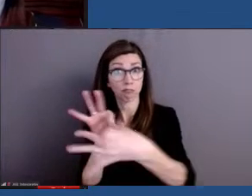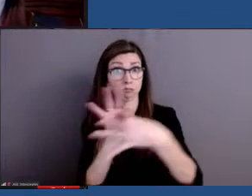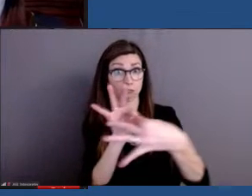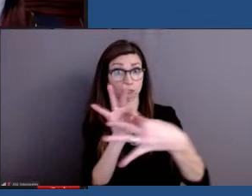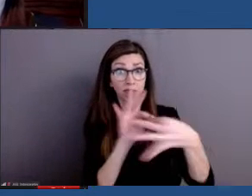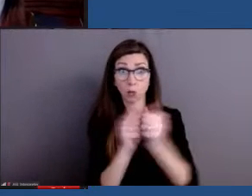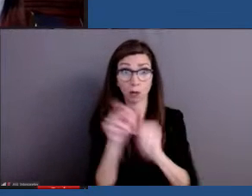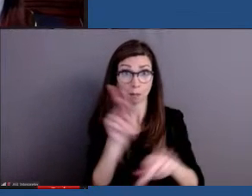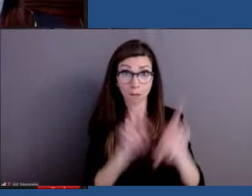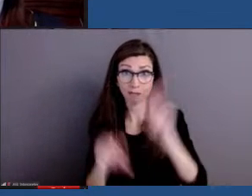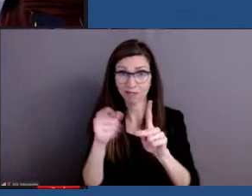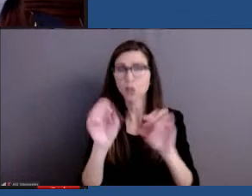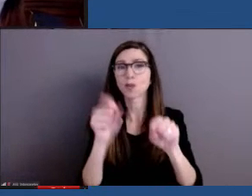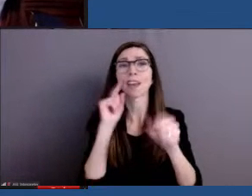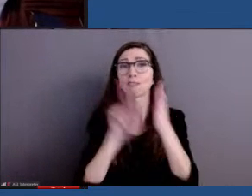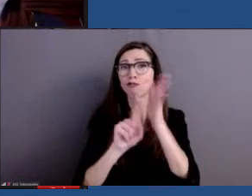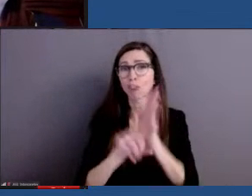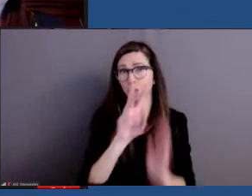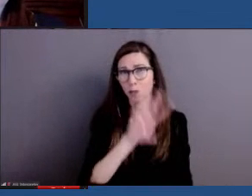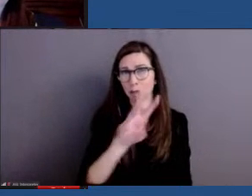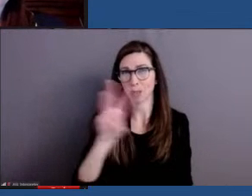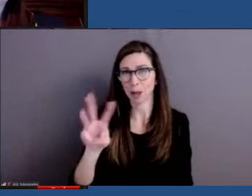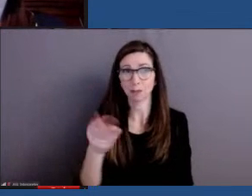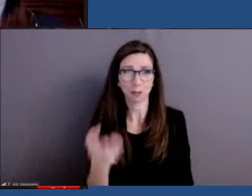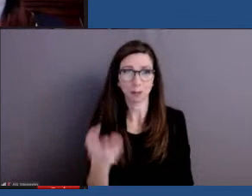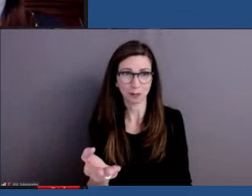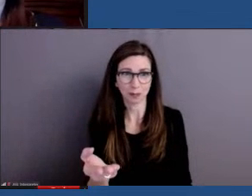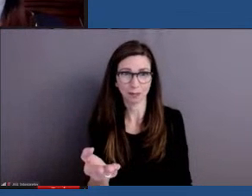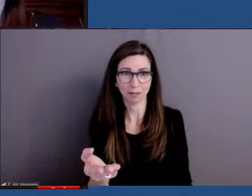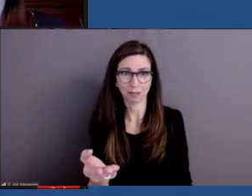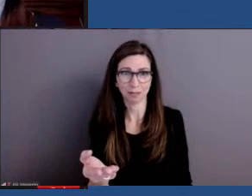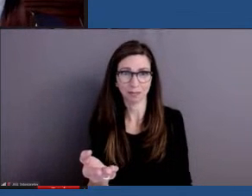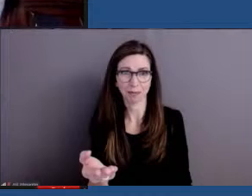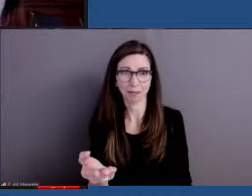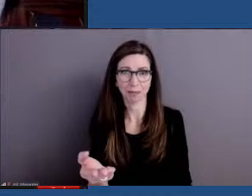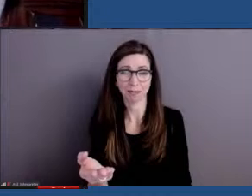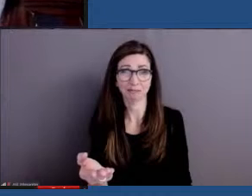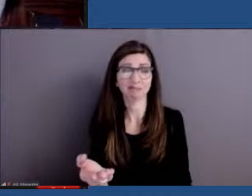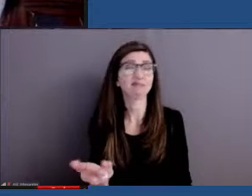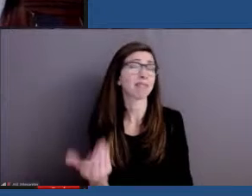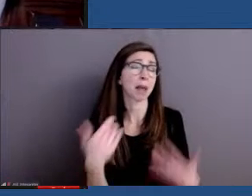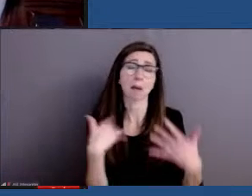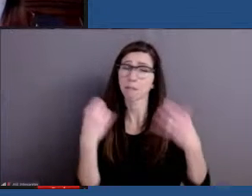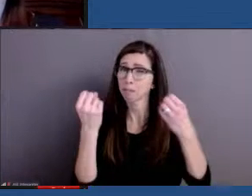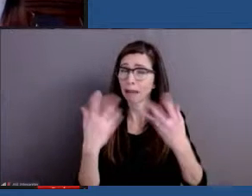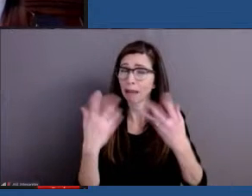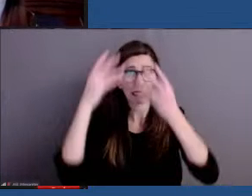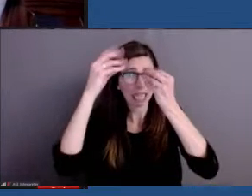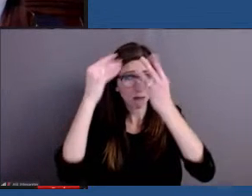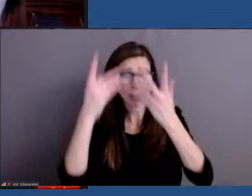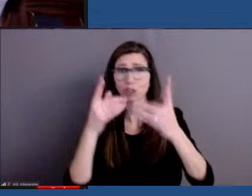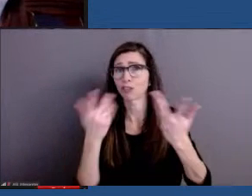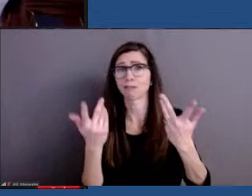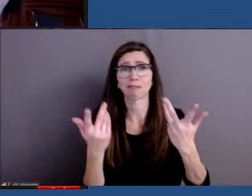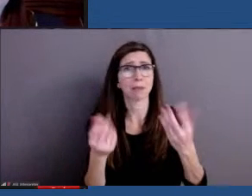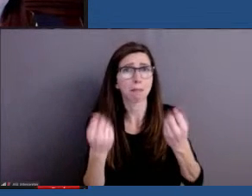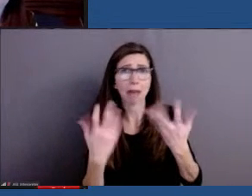engage.ottawa.ca website. You'll find information on this website for many different consultations across the